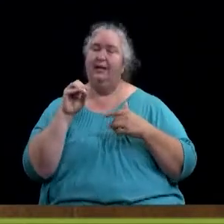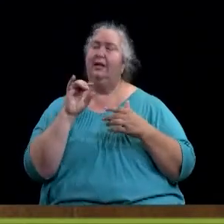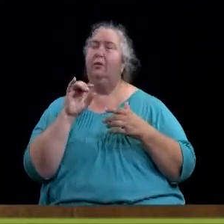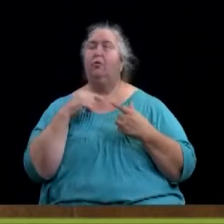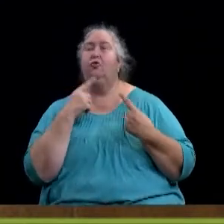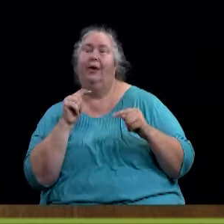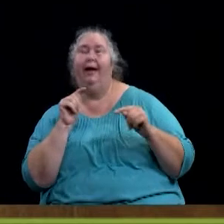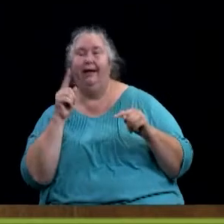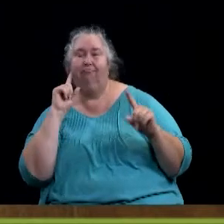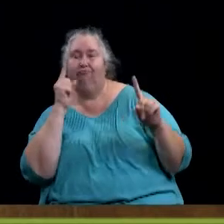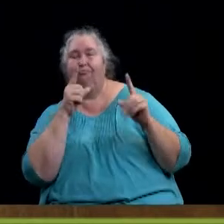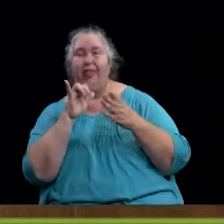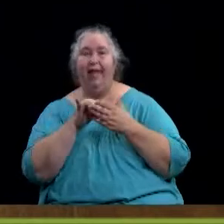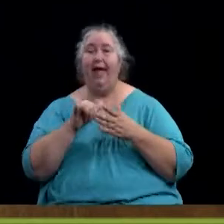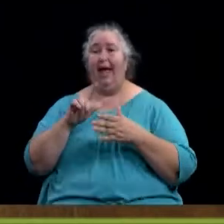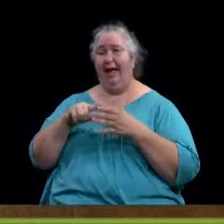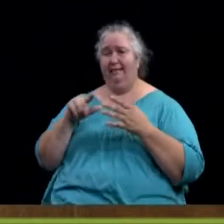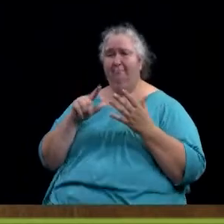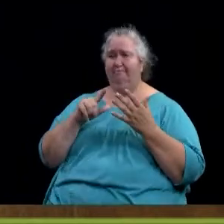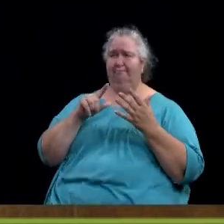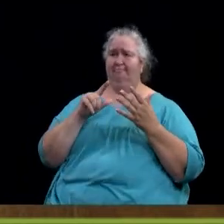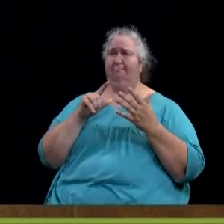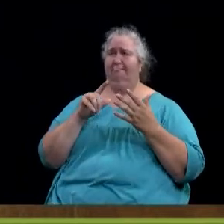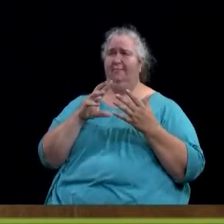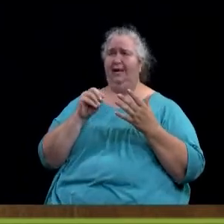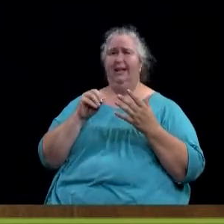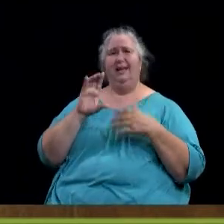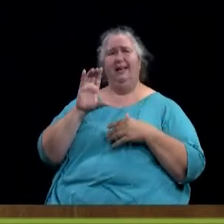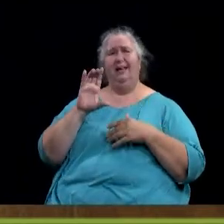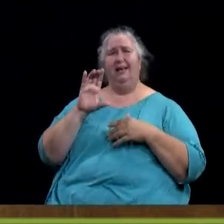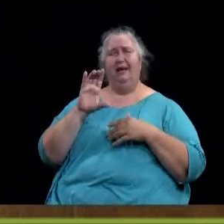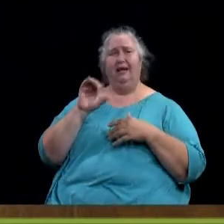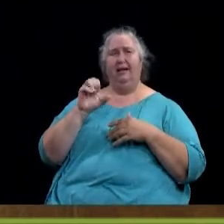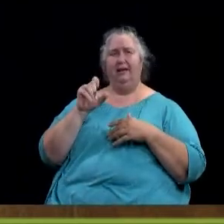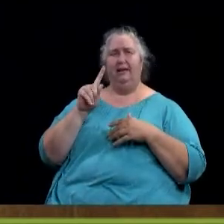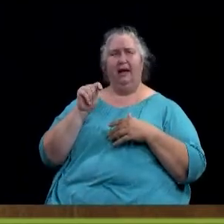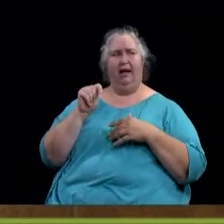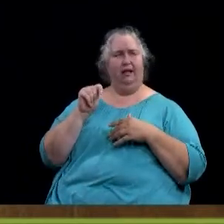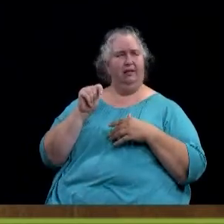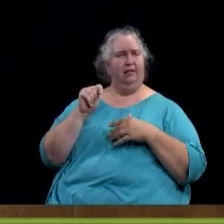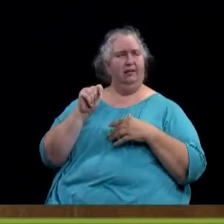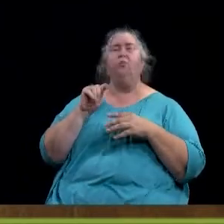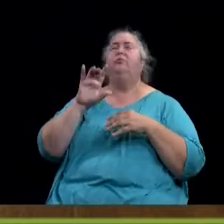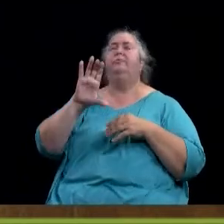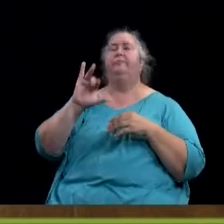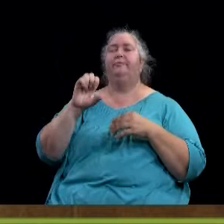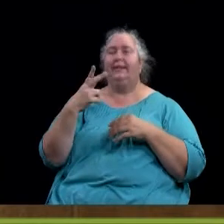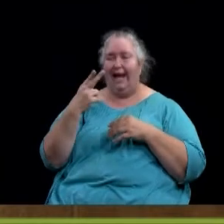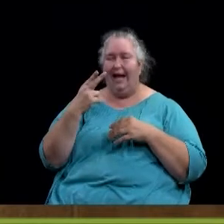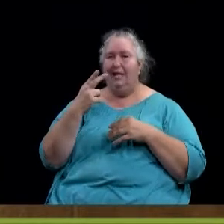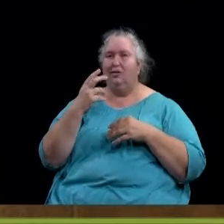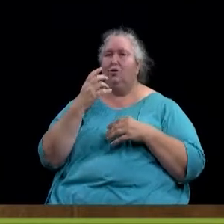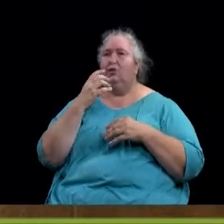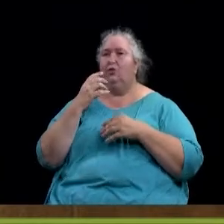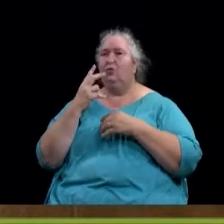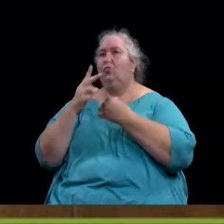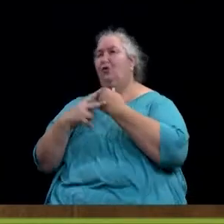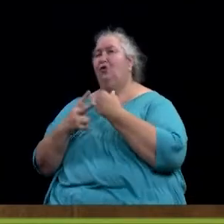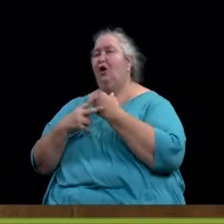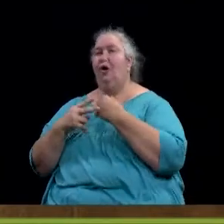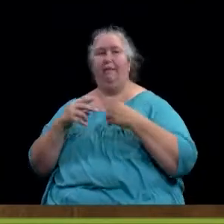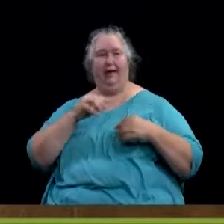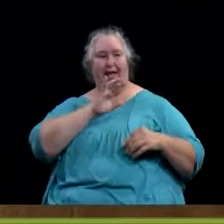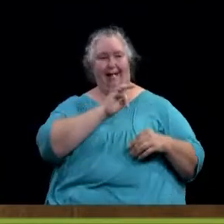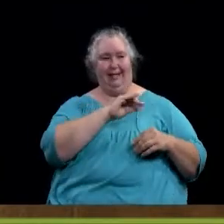strong cash reserve. We're going from 18% to 28%, which thank you, staff